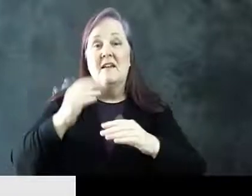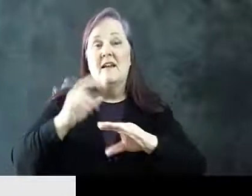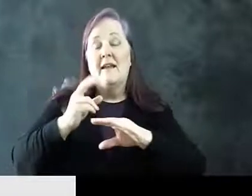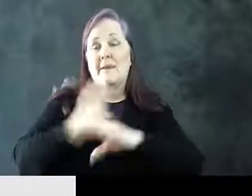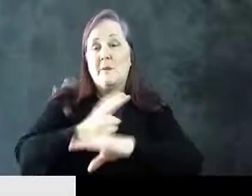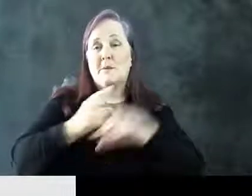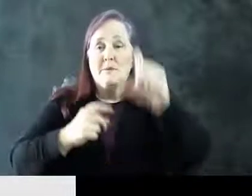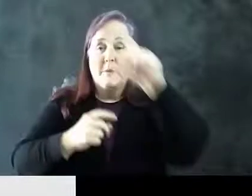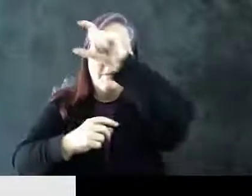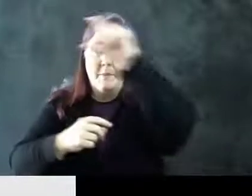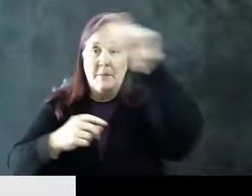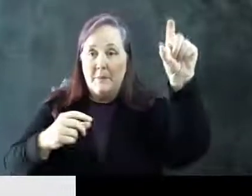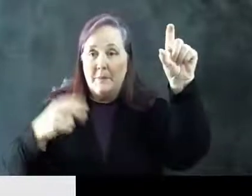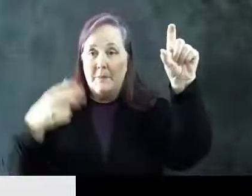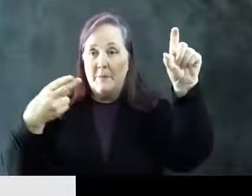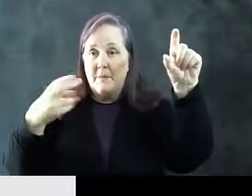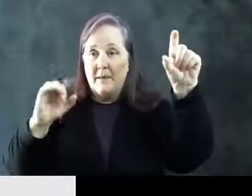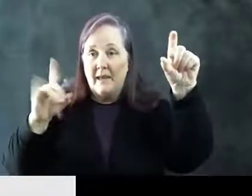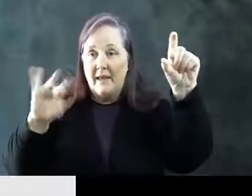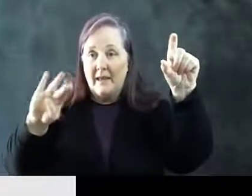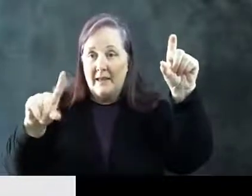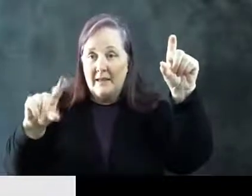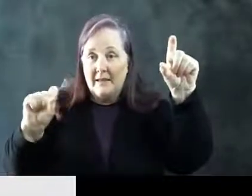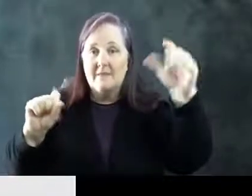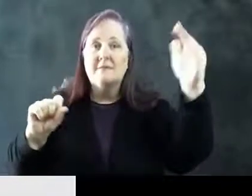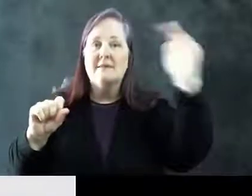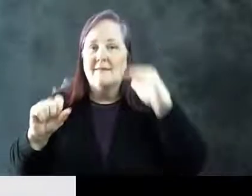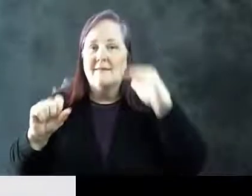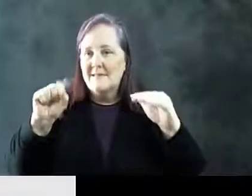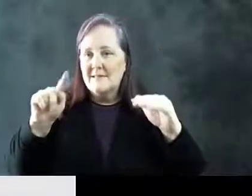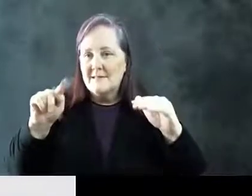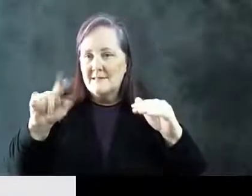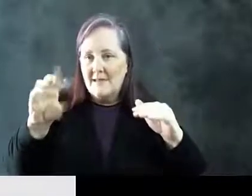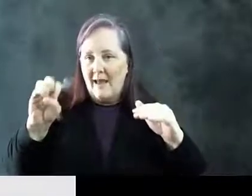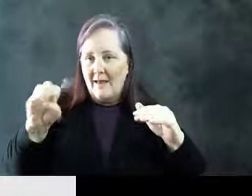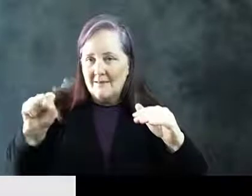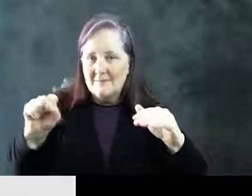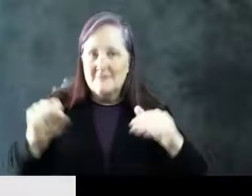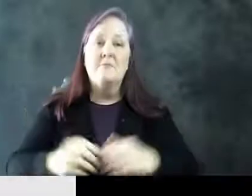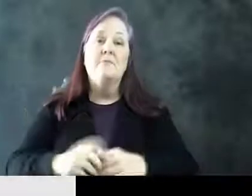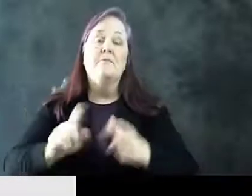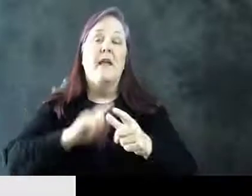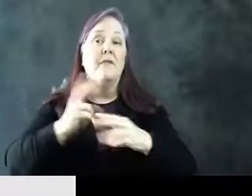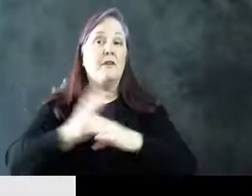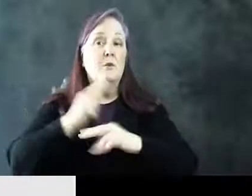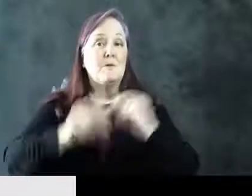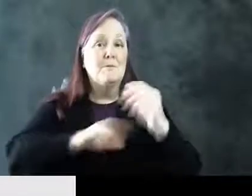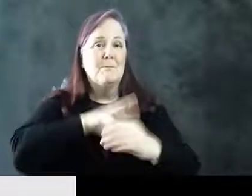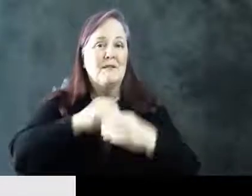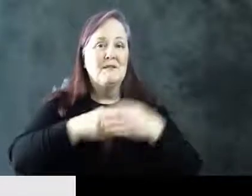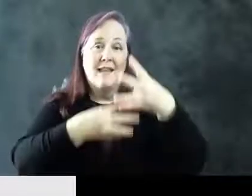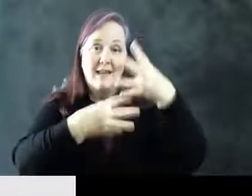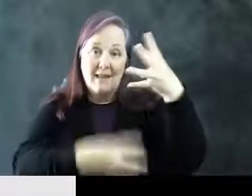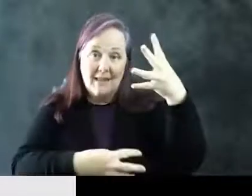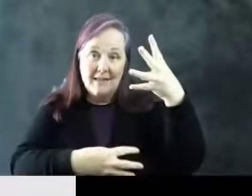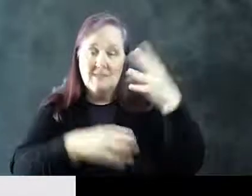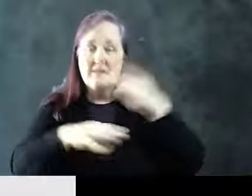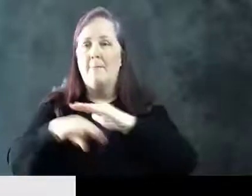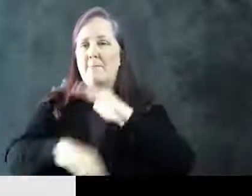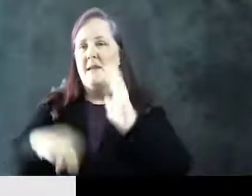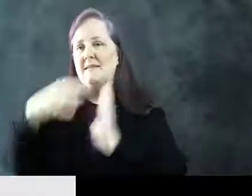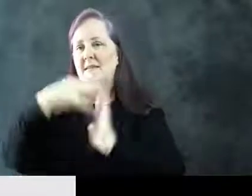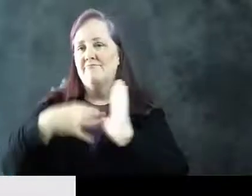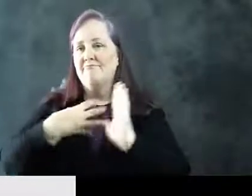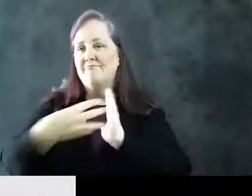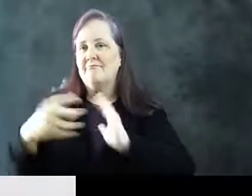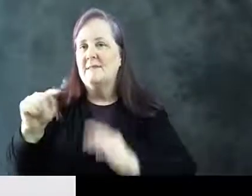headings and styles to create document structure. We're going to use built-in lists and basic tables and talk